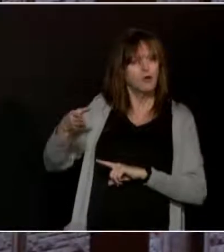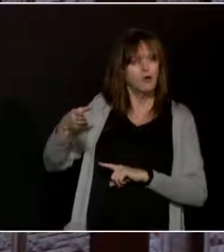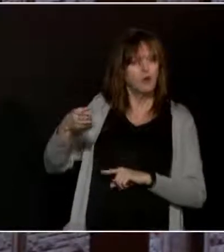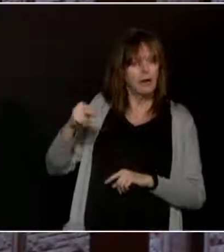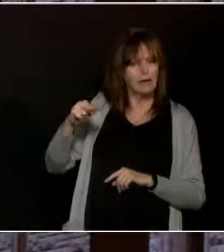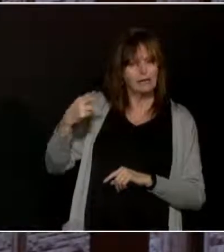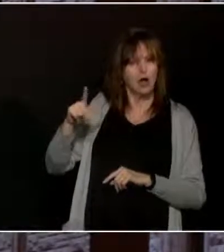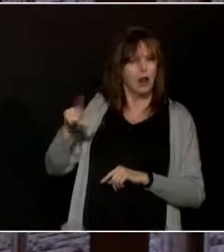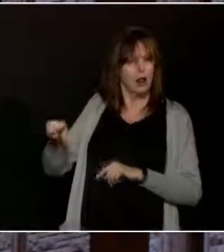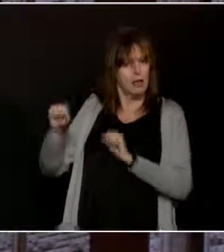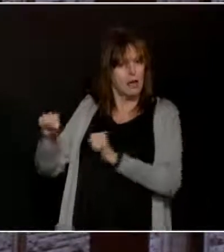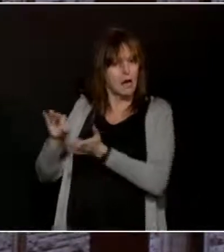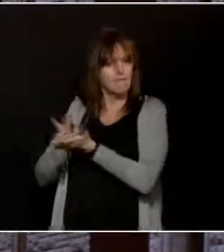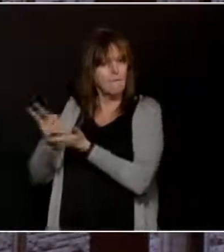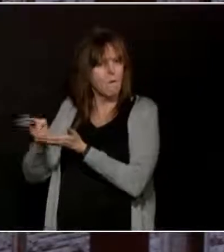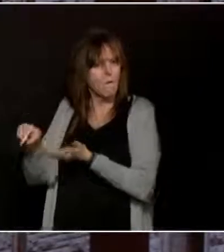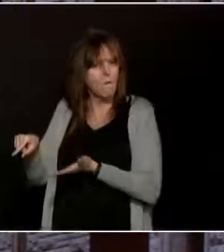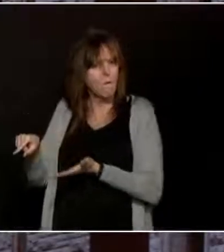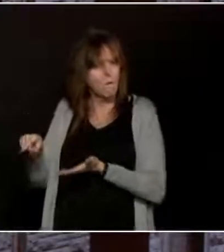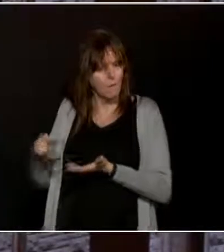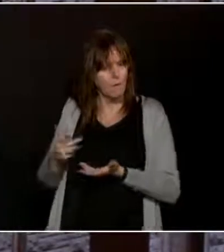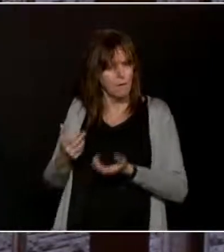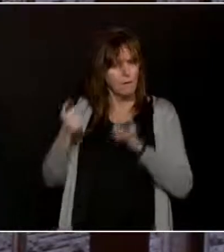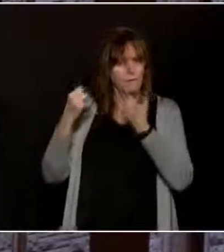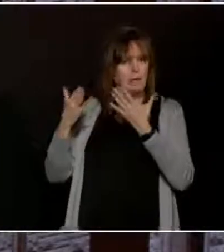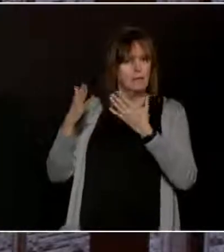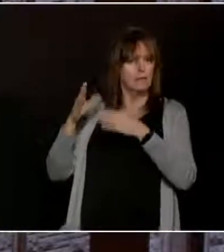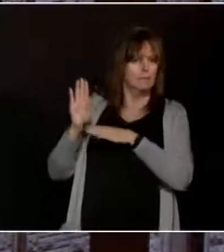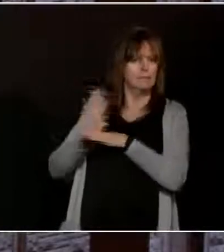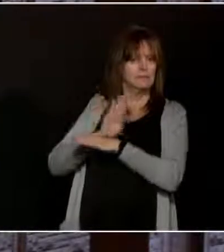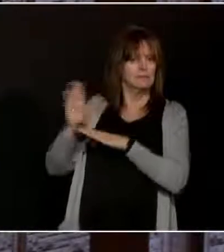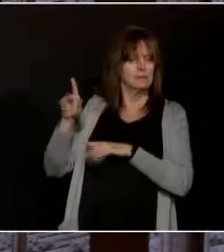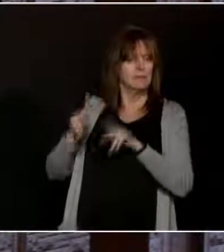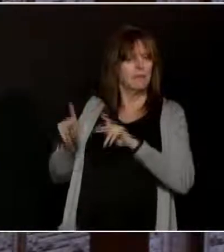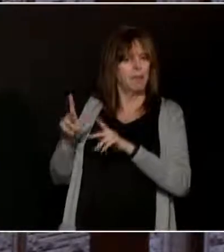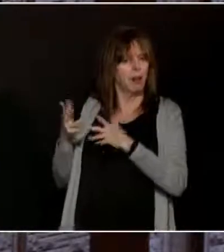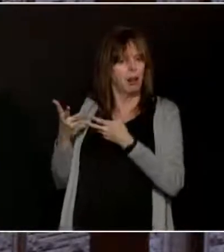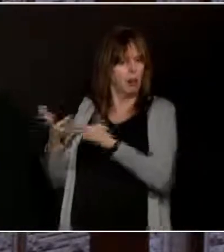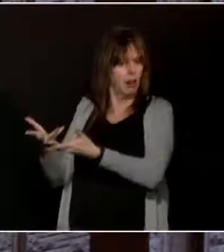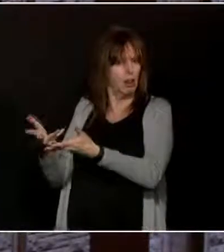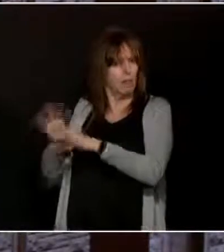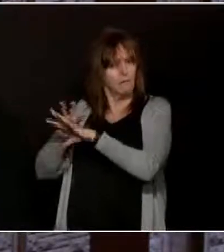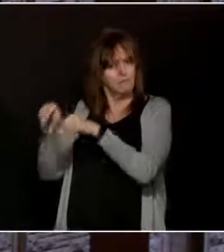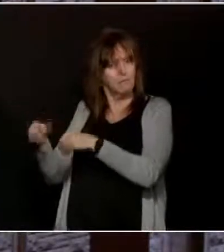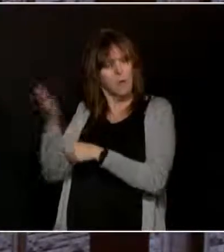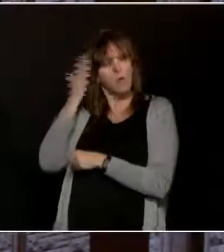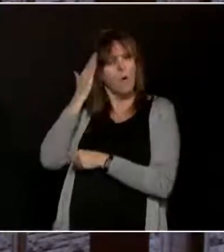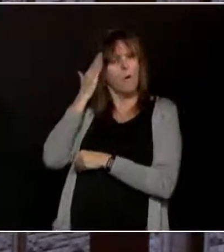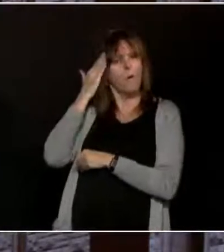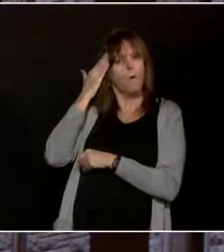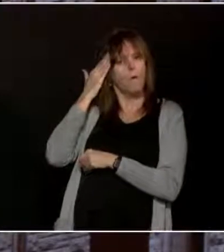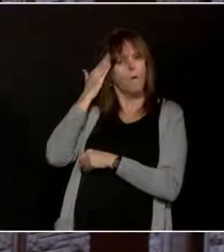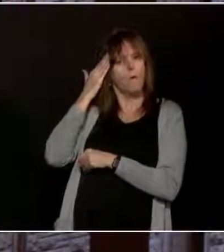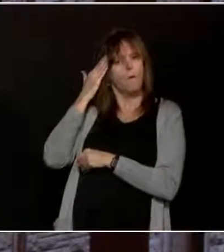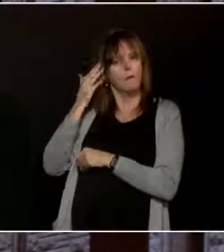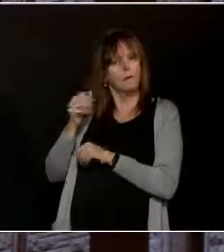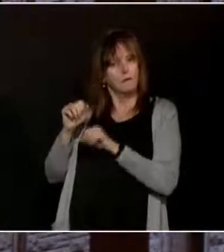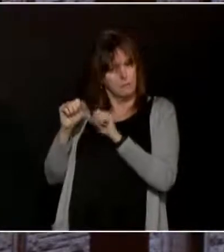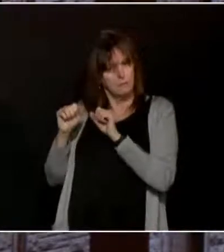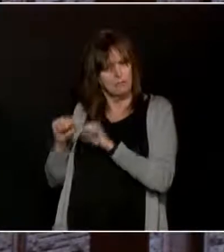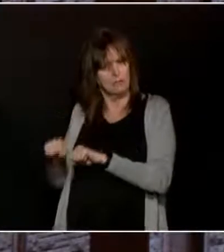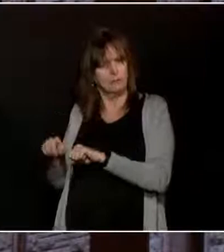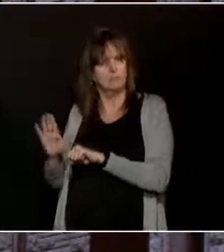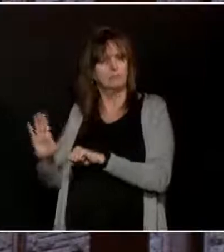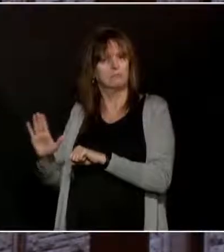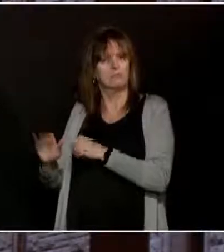are businessmen and women in the WHL, and they know that, and they have that ability to broker that because they have as